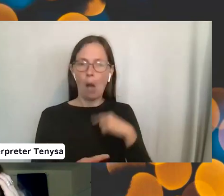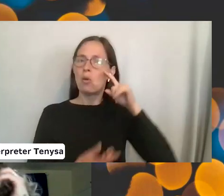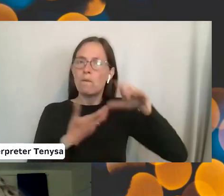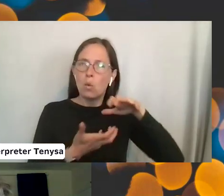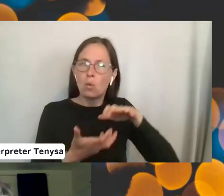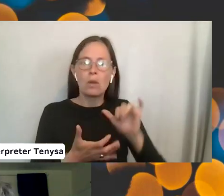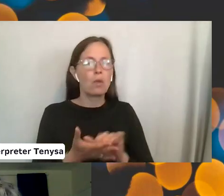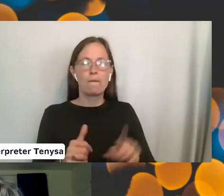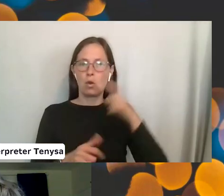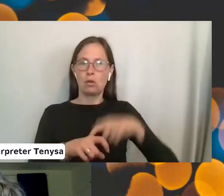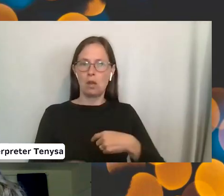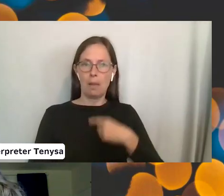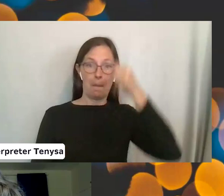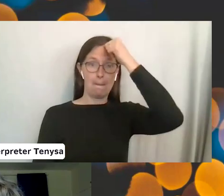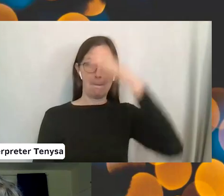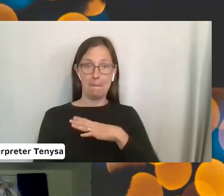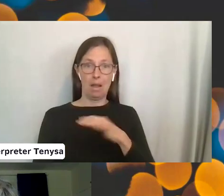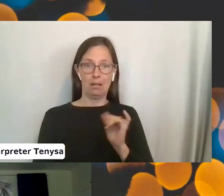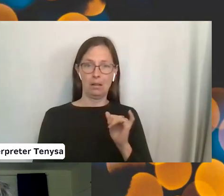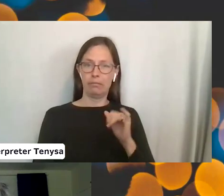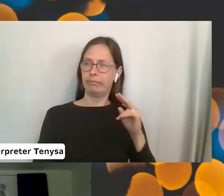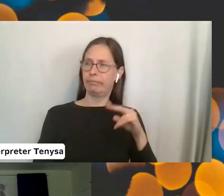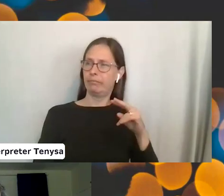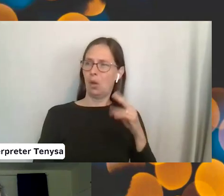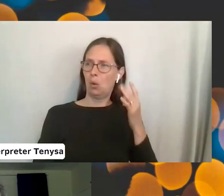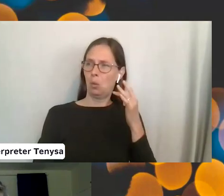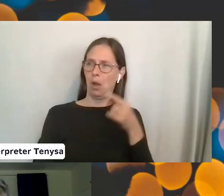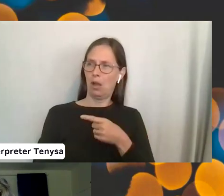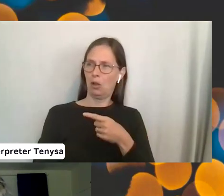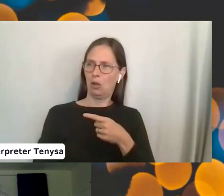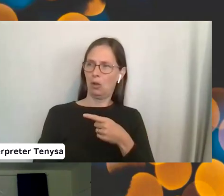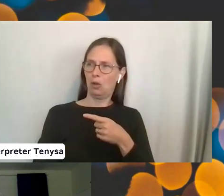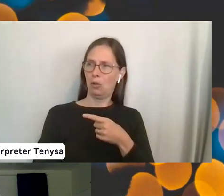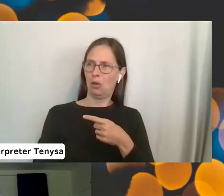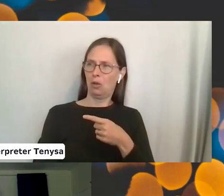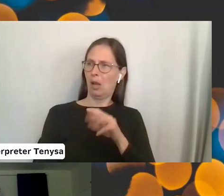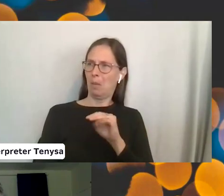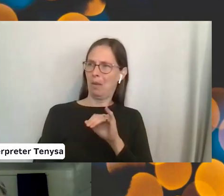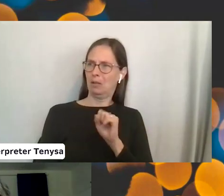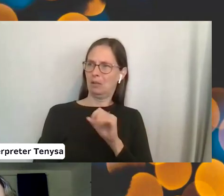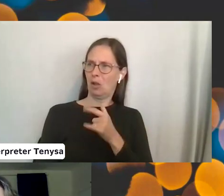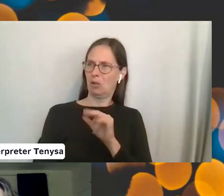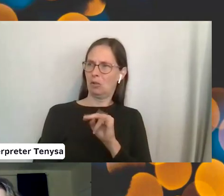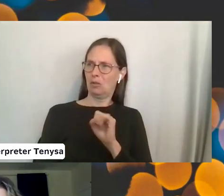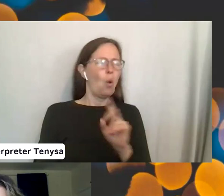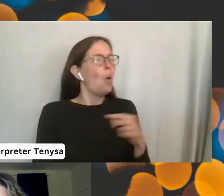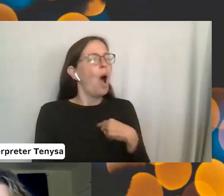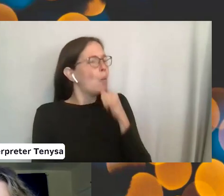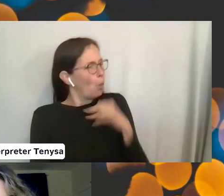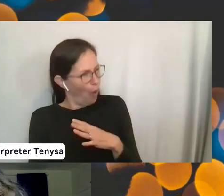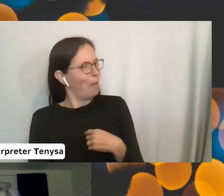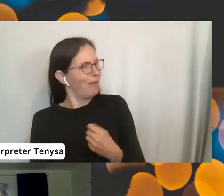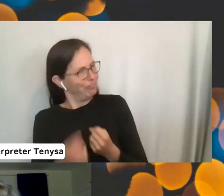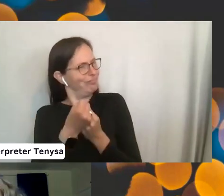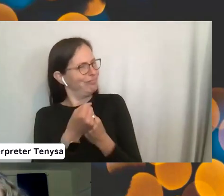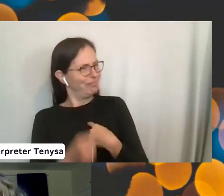I'd ever had a man be like, how come you're such a misogynist? And I'm like, no, I'm a woman, so I'm a feminist. Yeah.